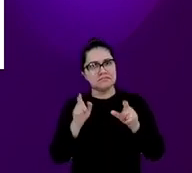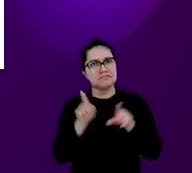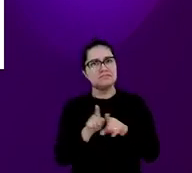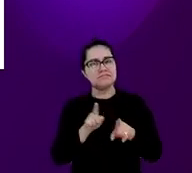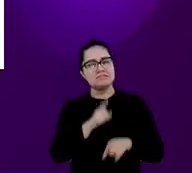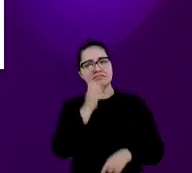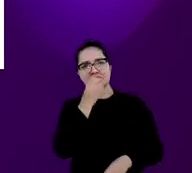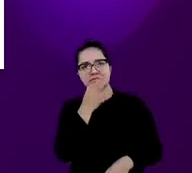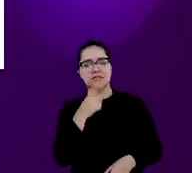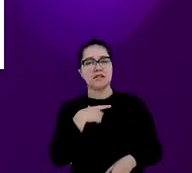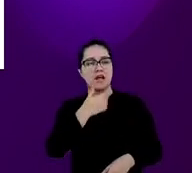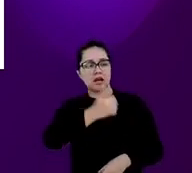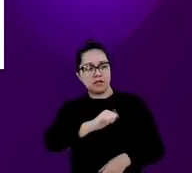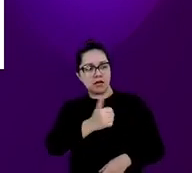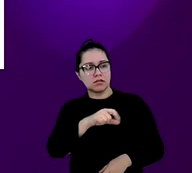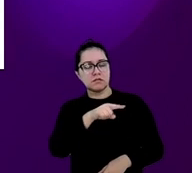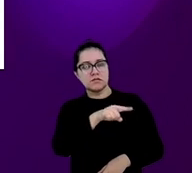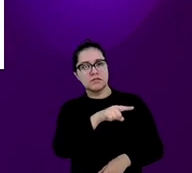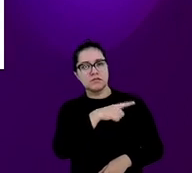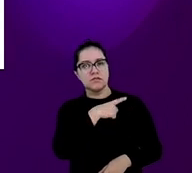in important